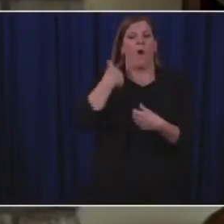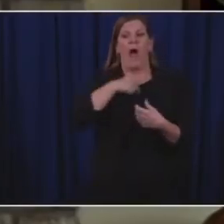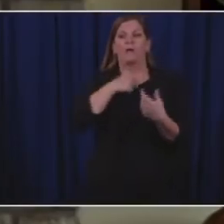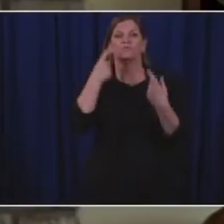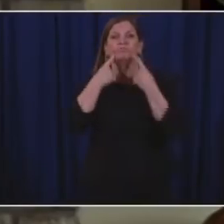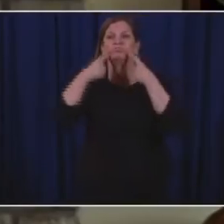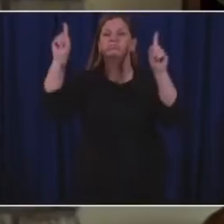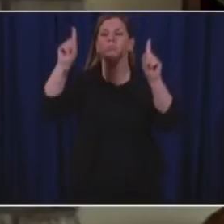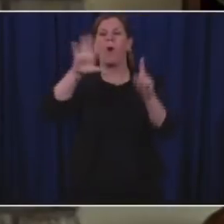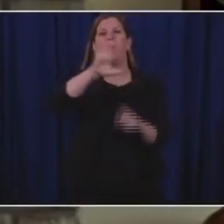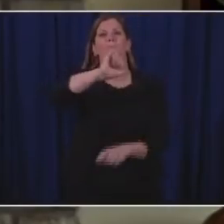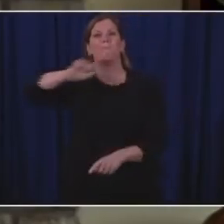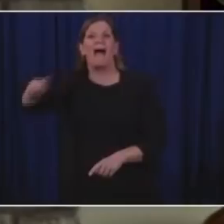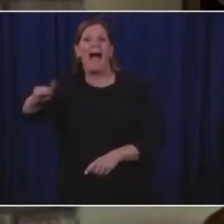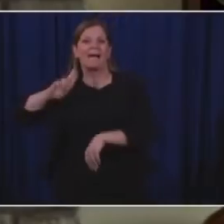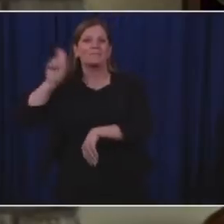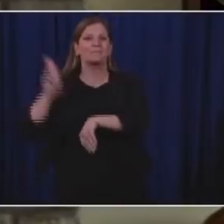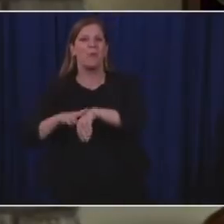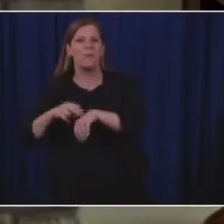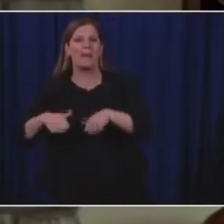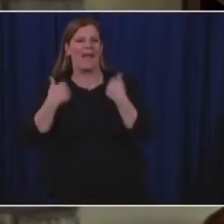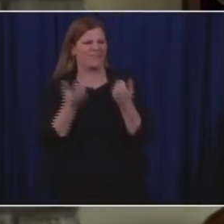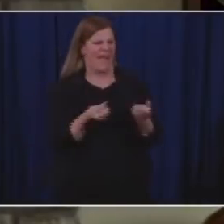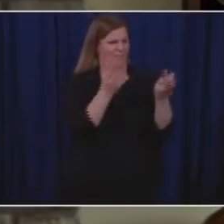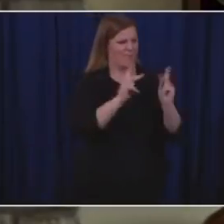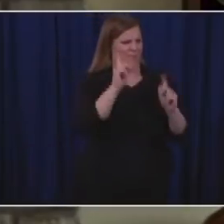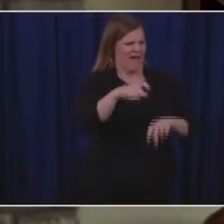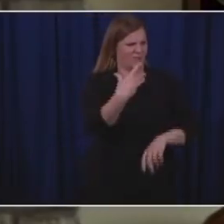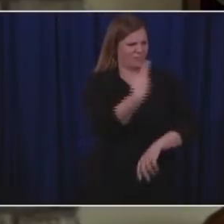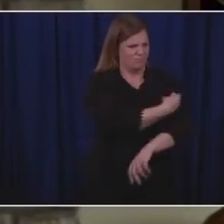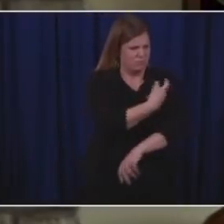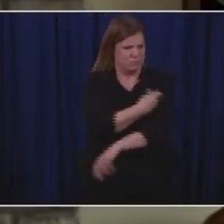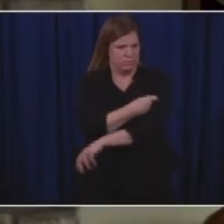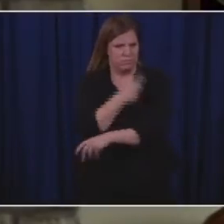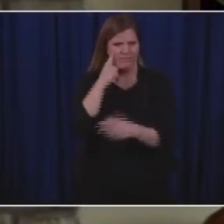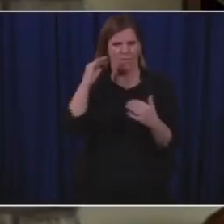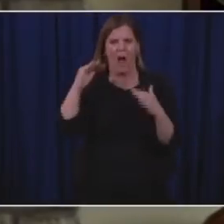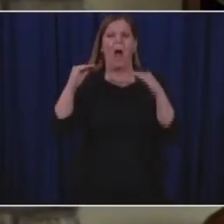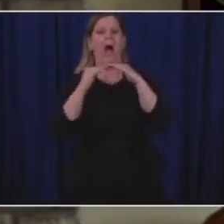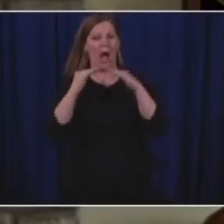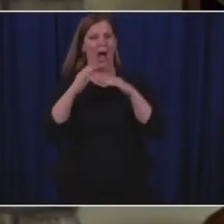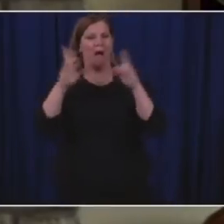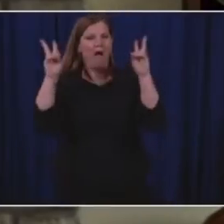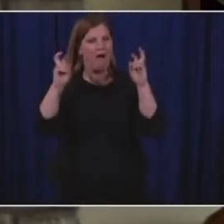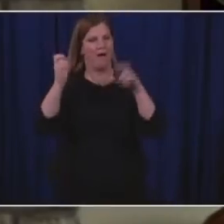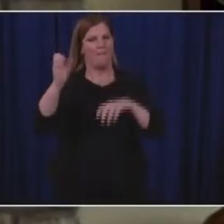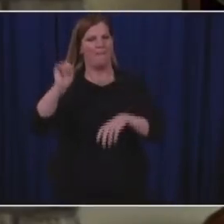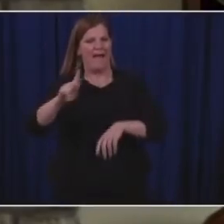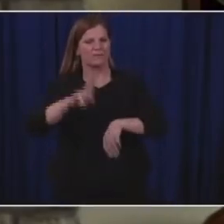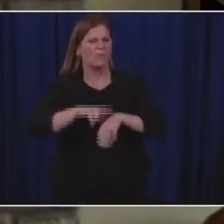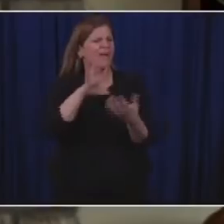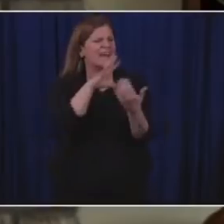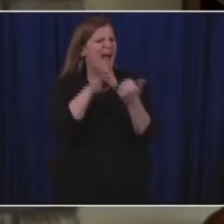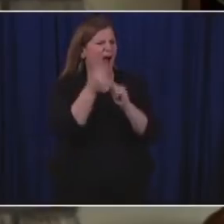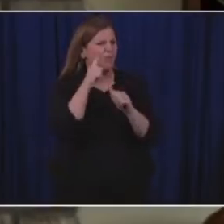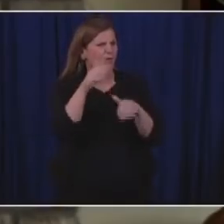you expect that to happen, and what will you do to ensure we actually get to that point sooner rather than later?